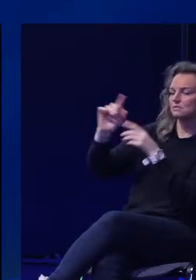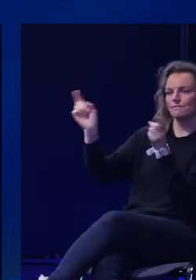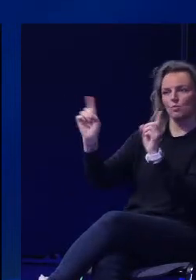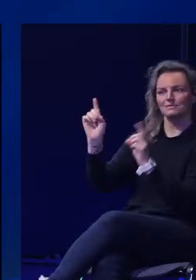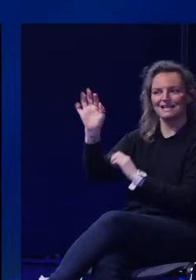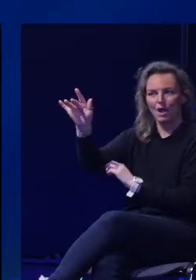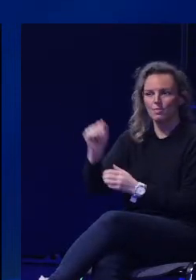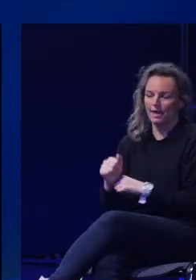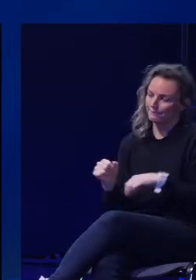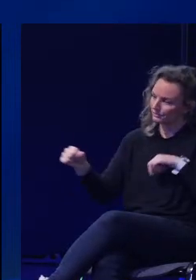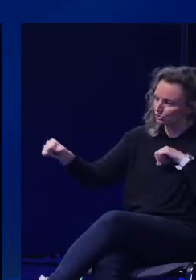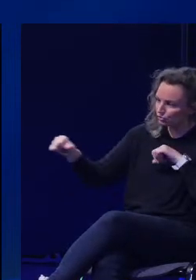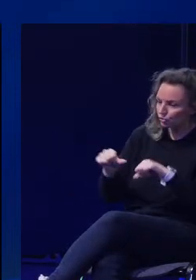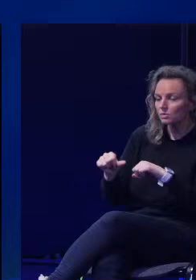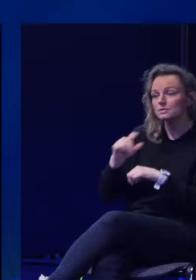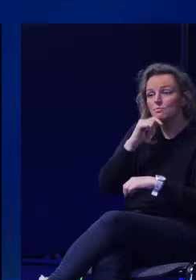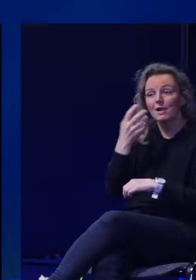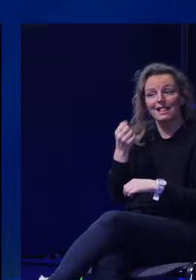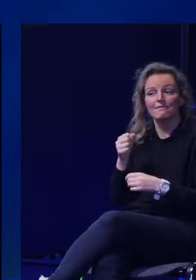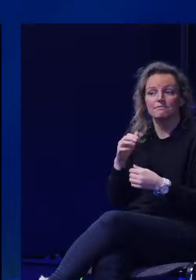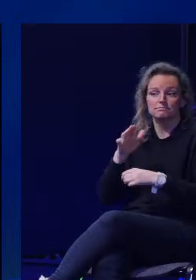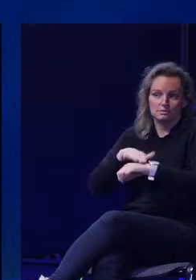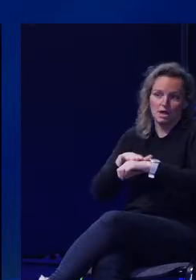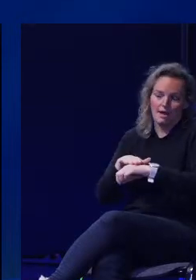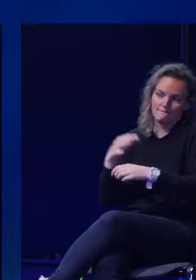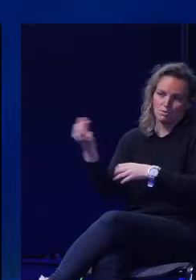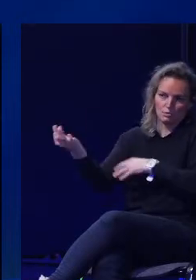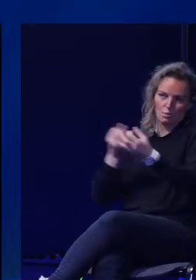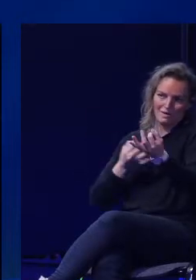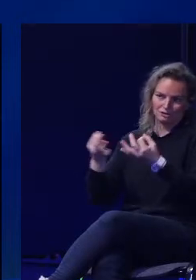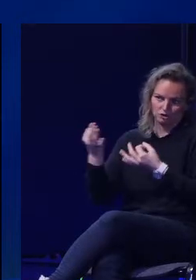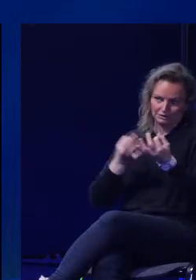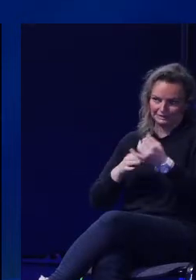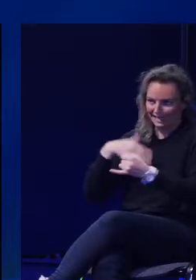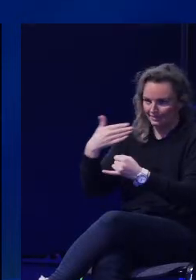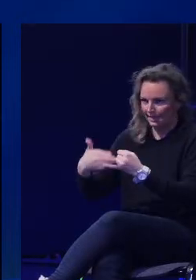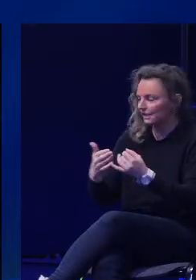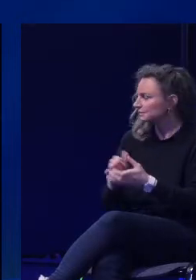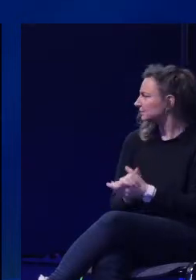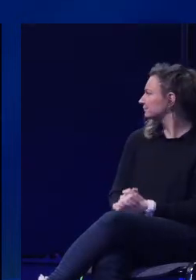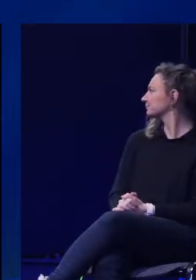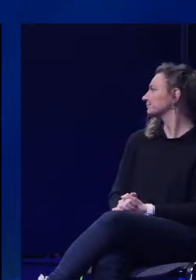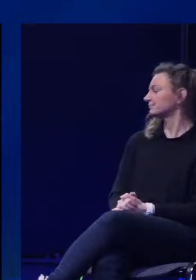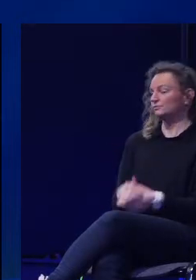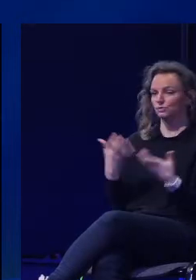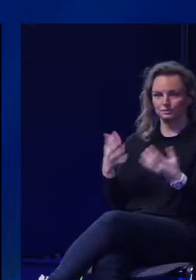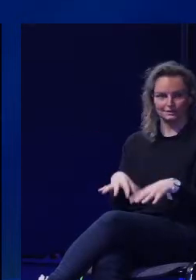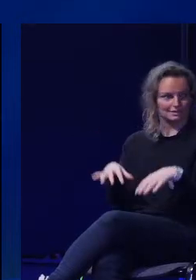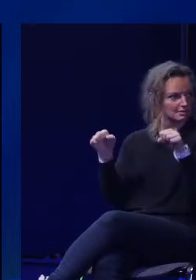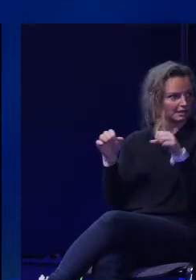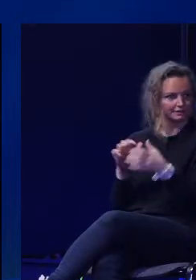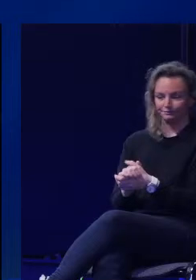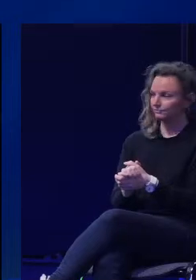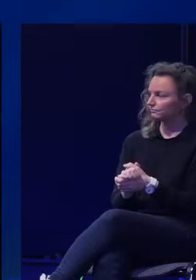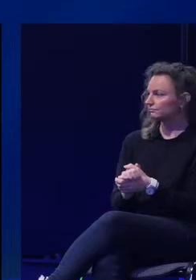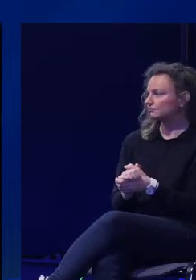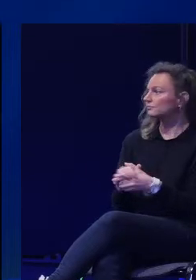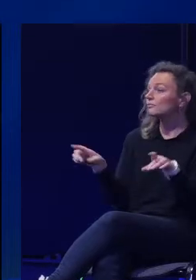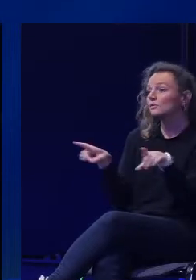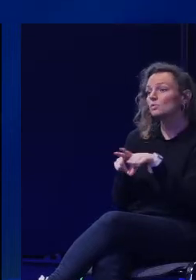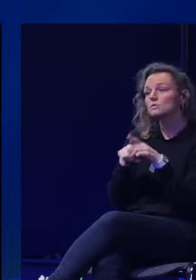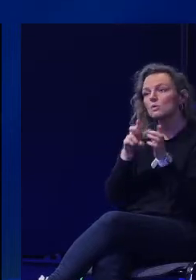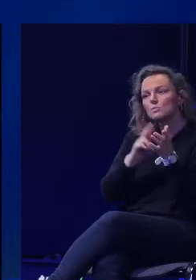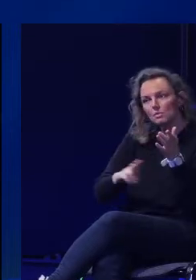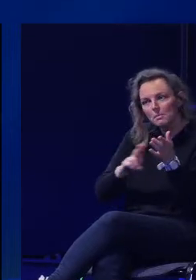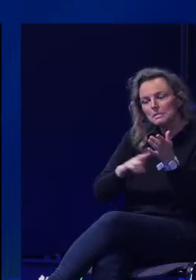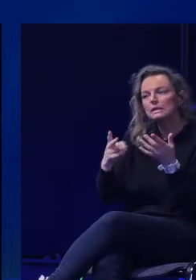There will be time for questions at the end. So let's get at it. What can go wrong? Now, also, usually when we